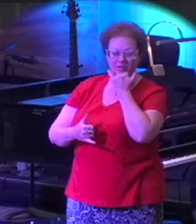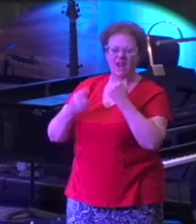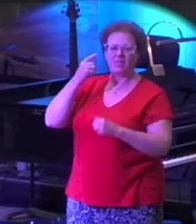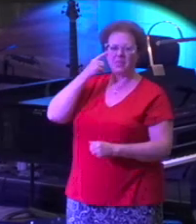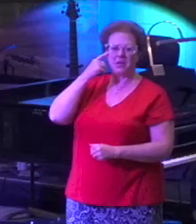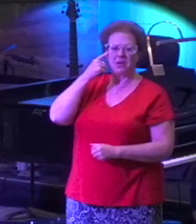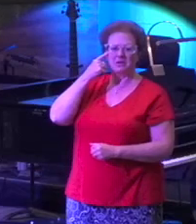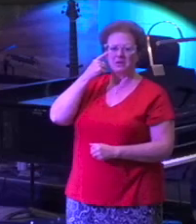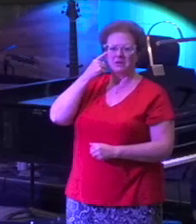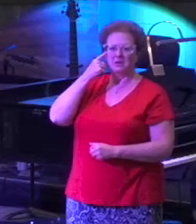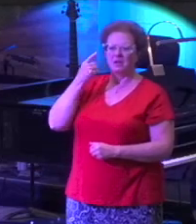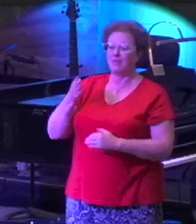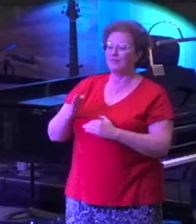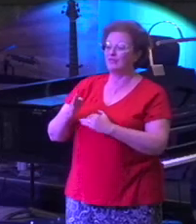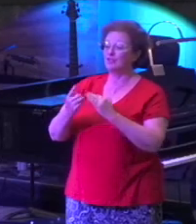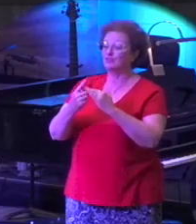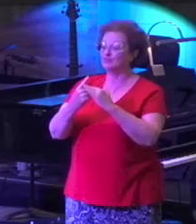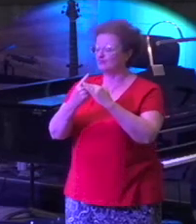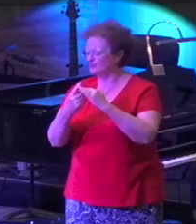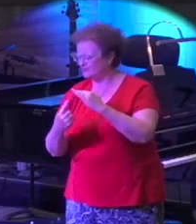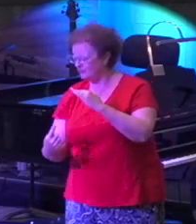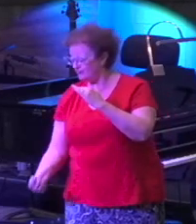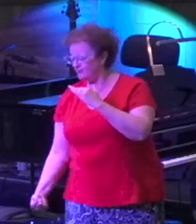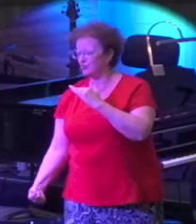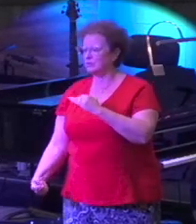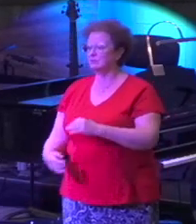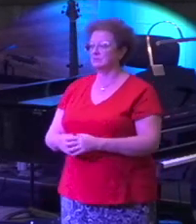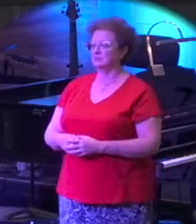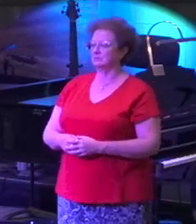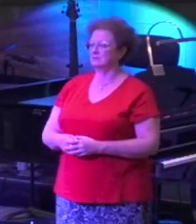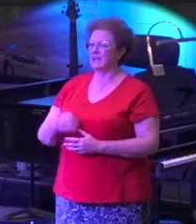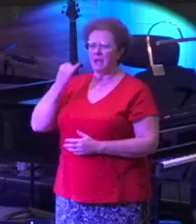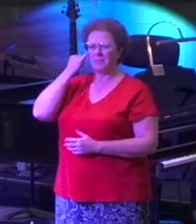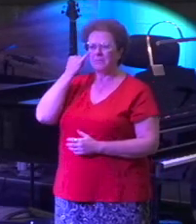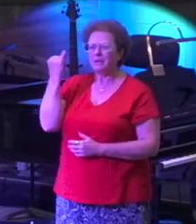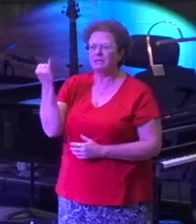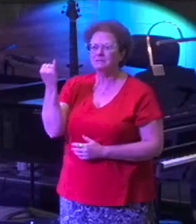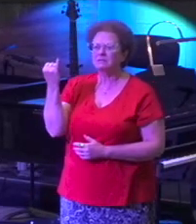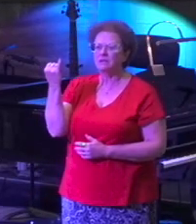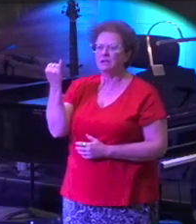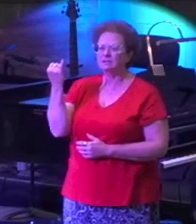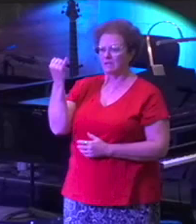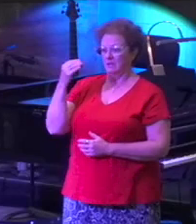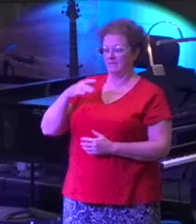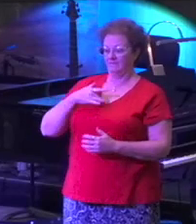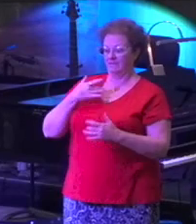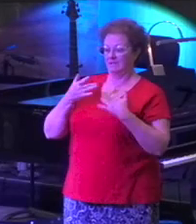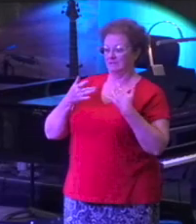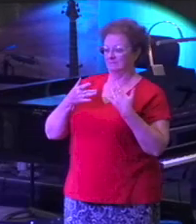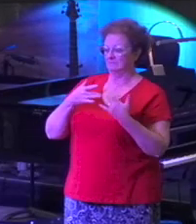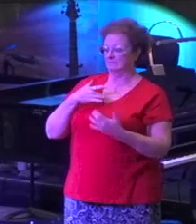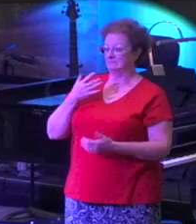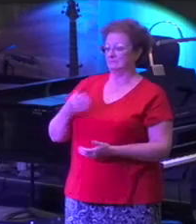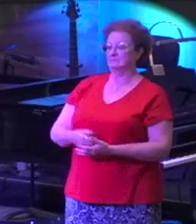him into hell as a direct result. I mean, could you imagine that? Not so much of a kid's story